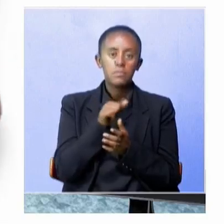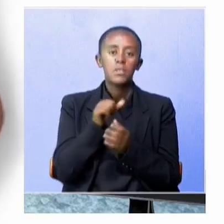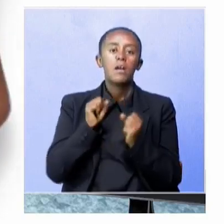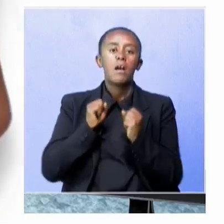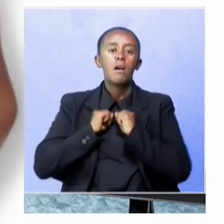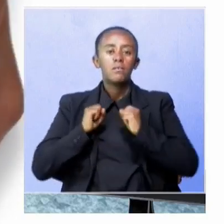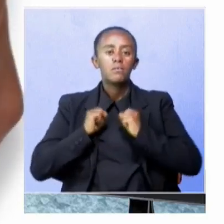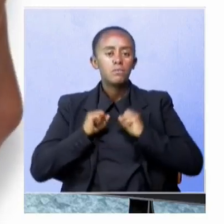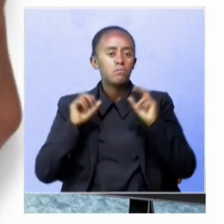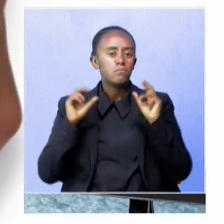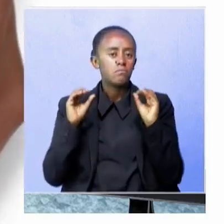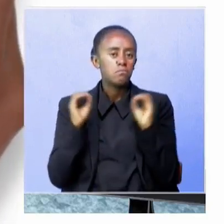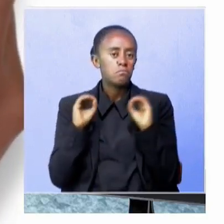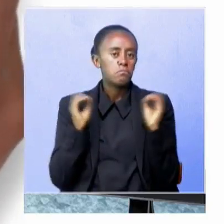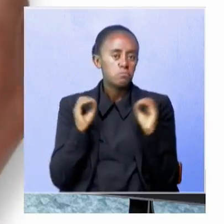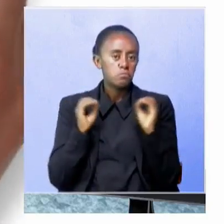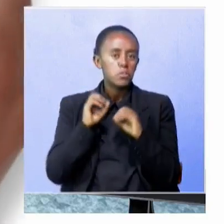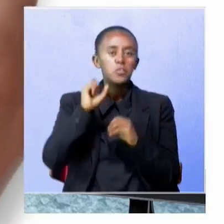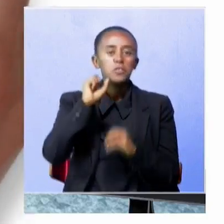no spark